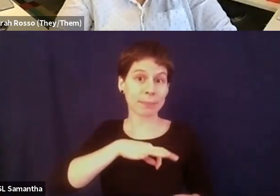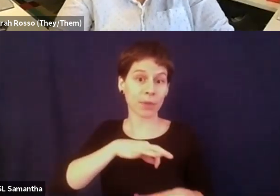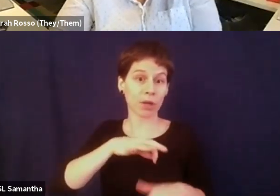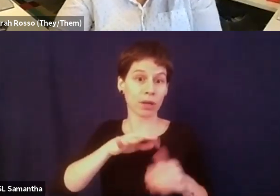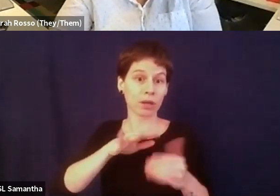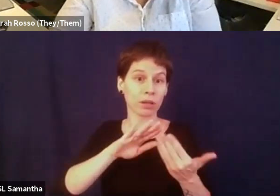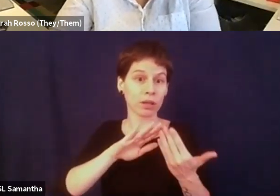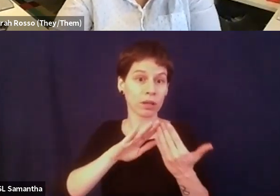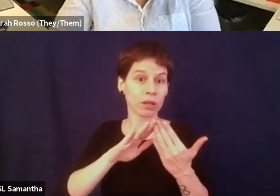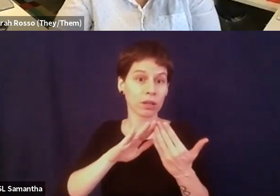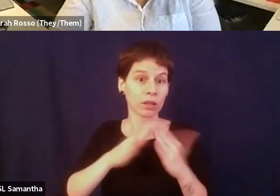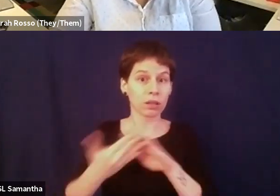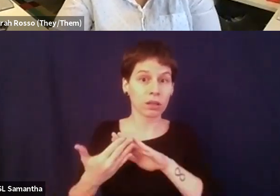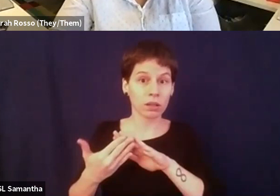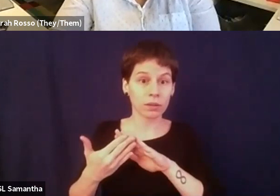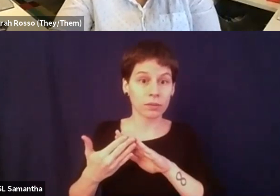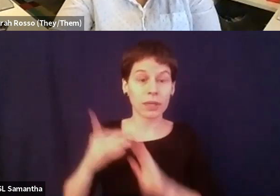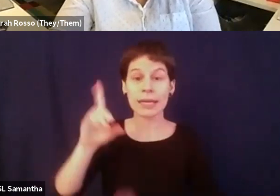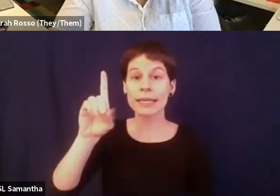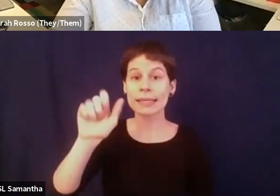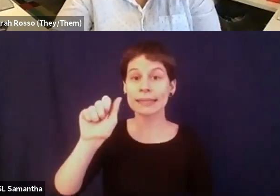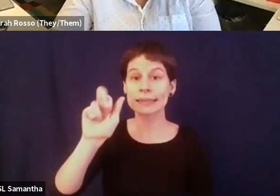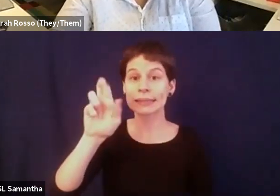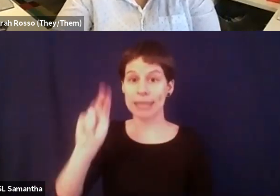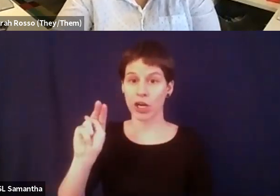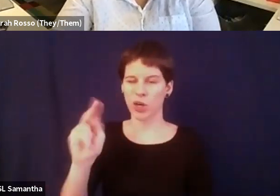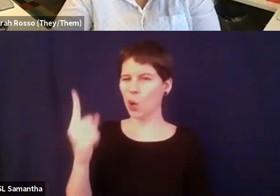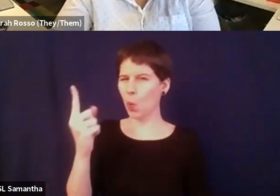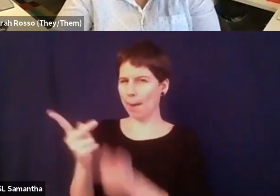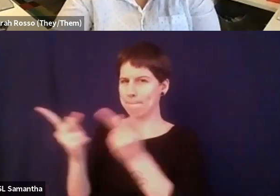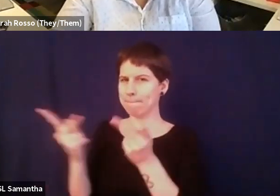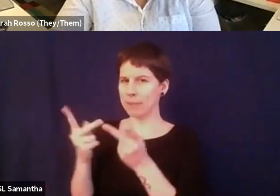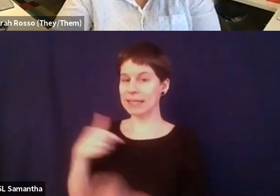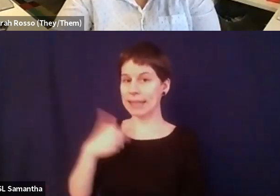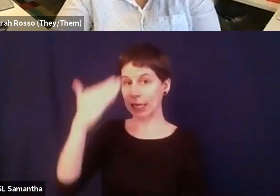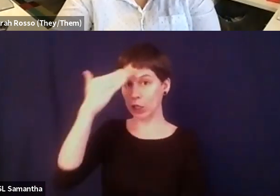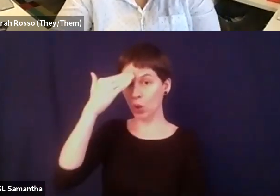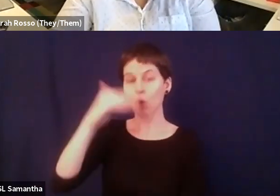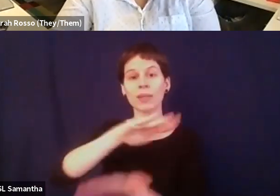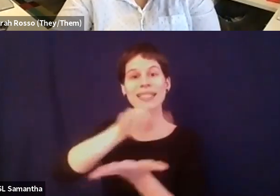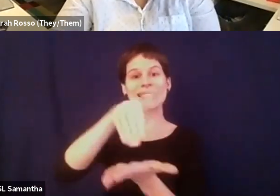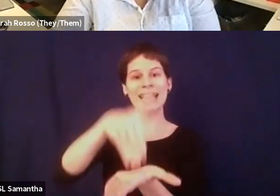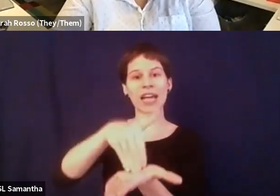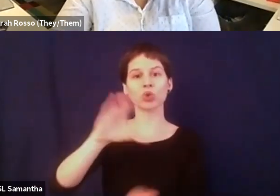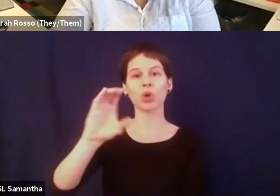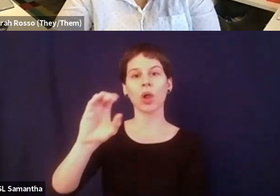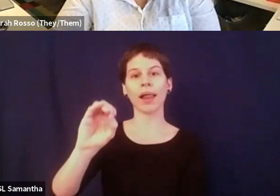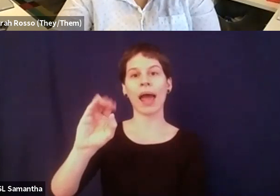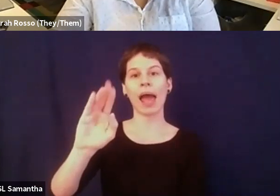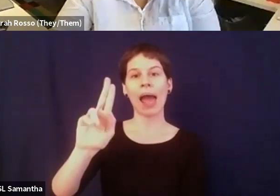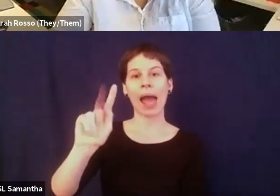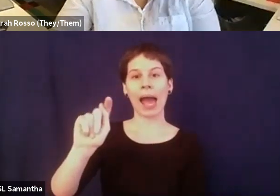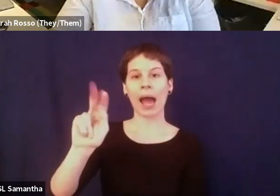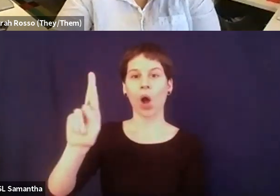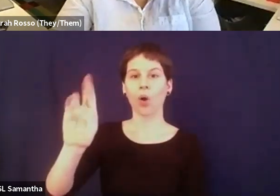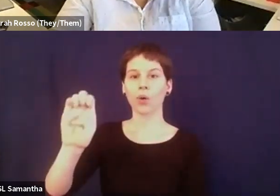I would just go with, you know, one of the places that I know of is Central Outreach. So they have just